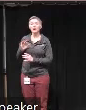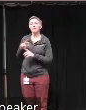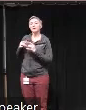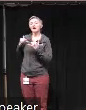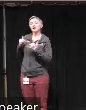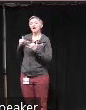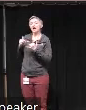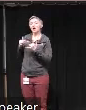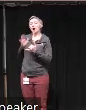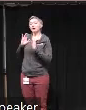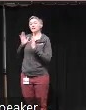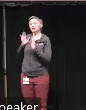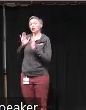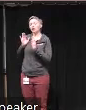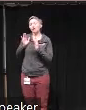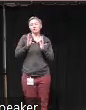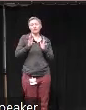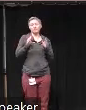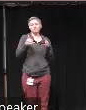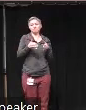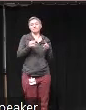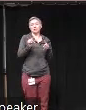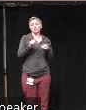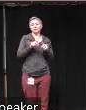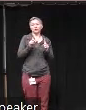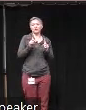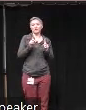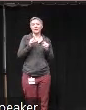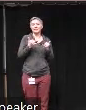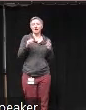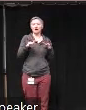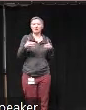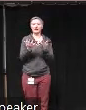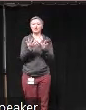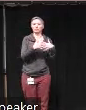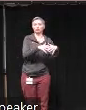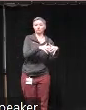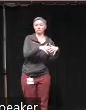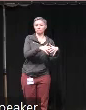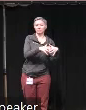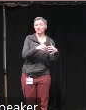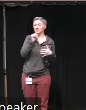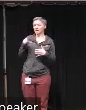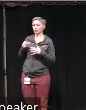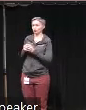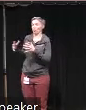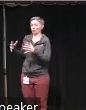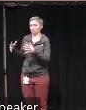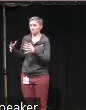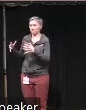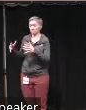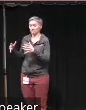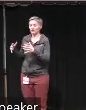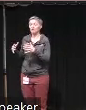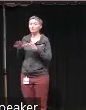more differently. We're going to focus on integration more than growth. And we're going to focus